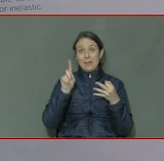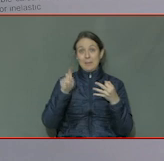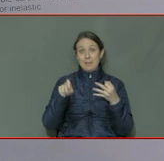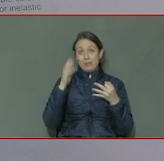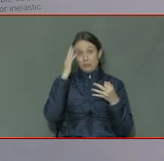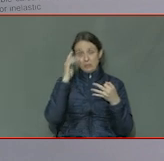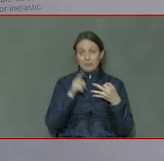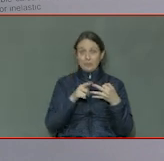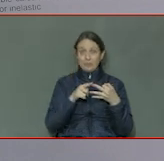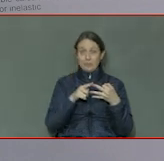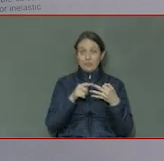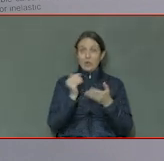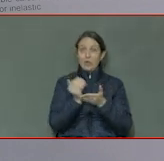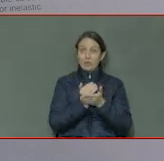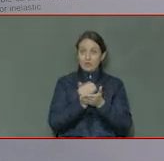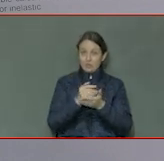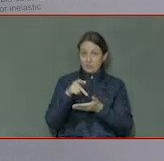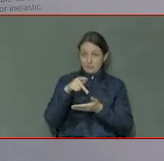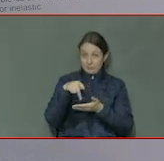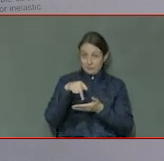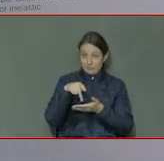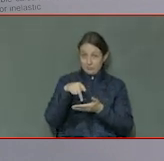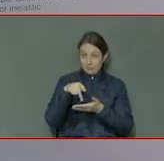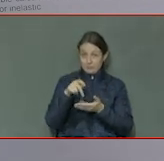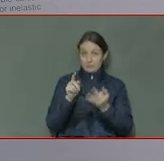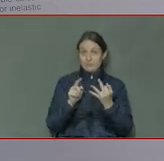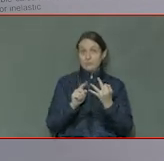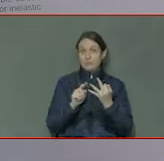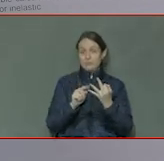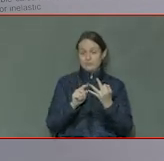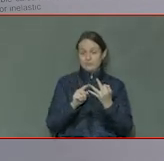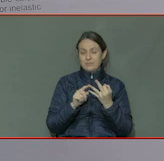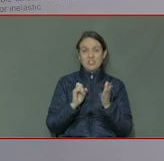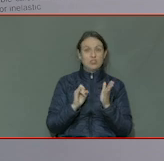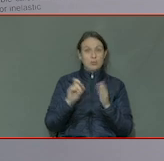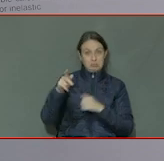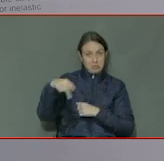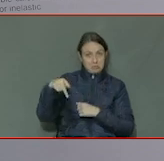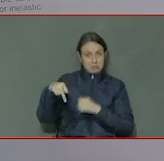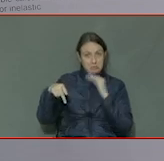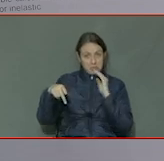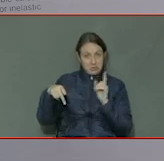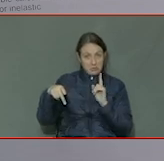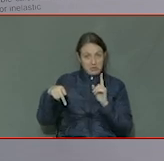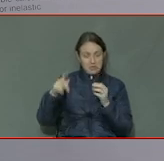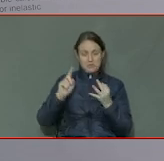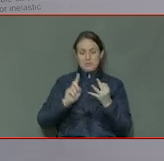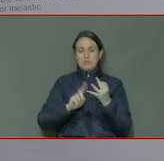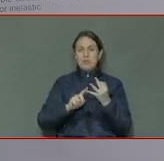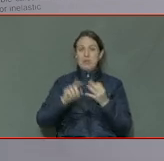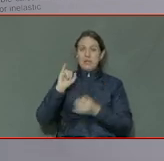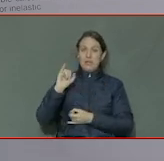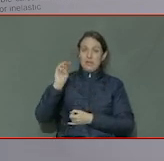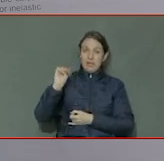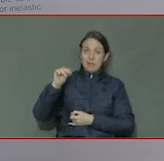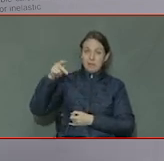is conservation of momentum. The other one is just momentum. And the third one is impulse.